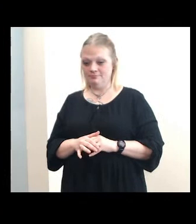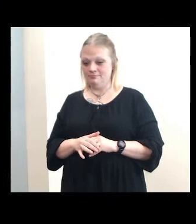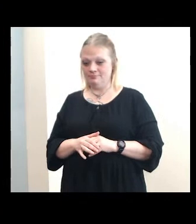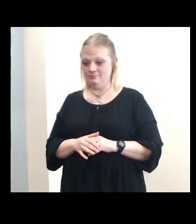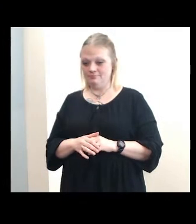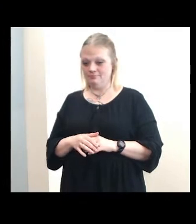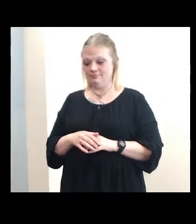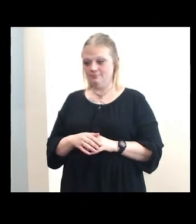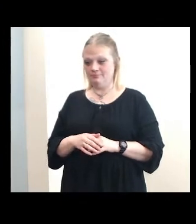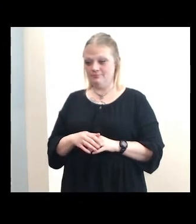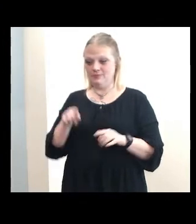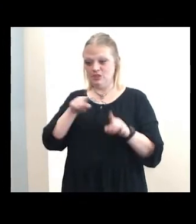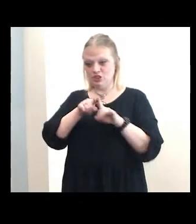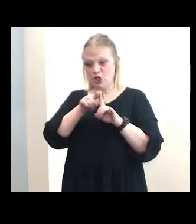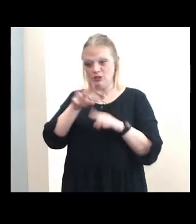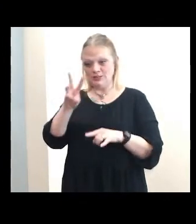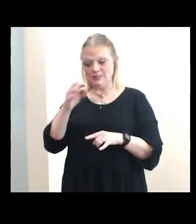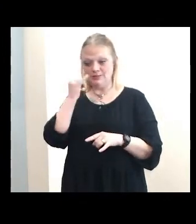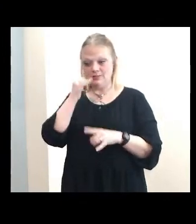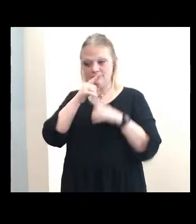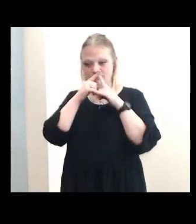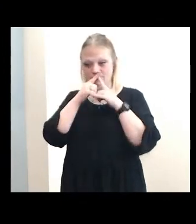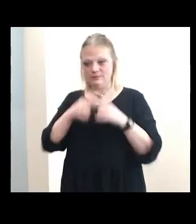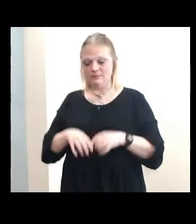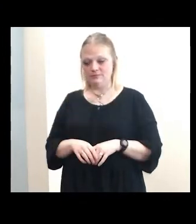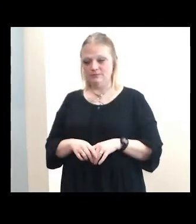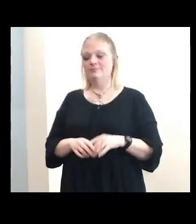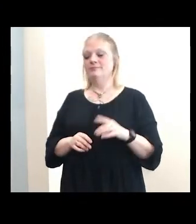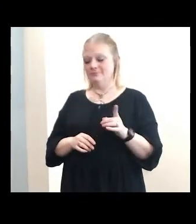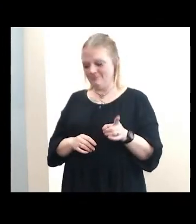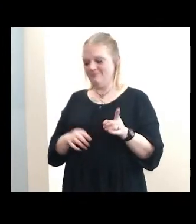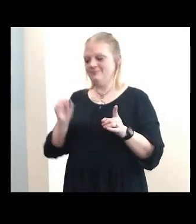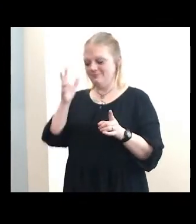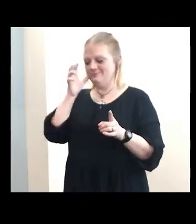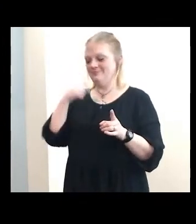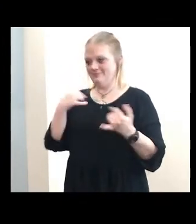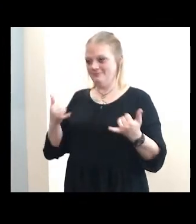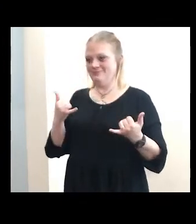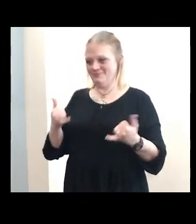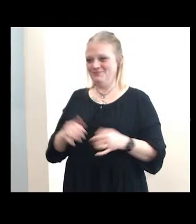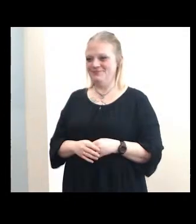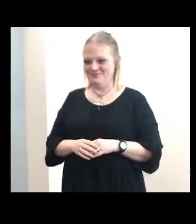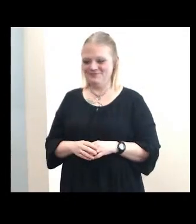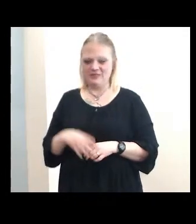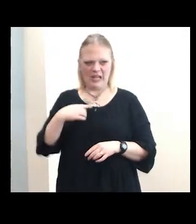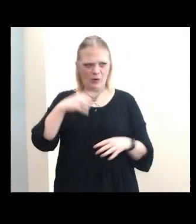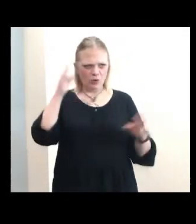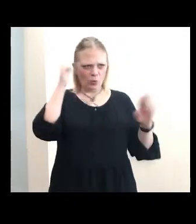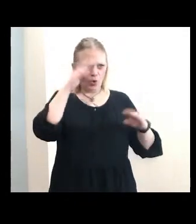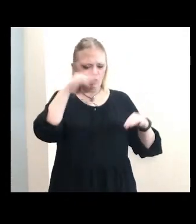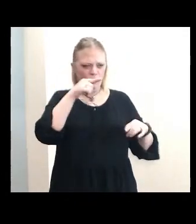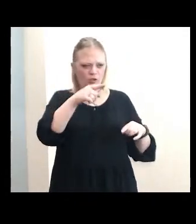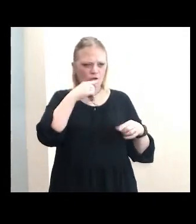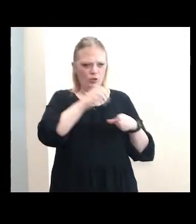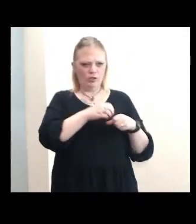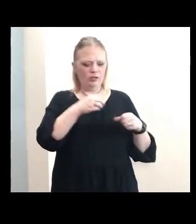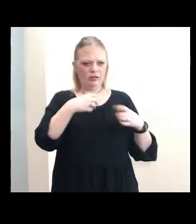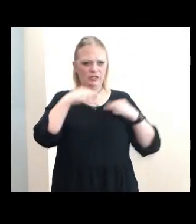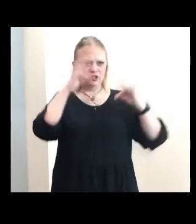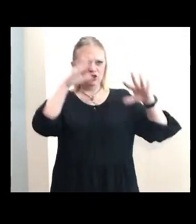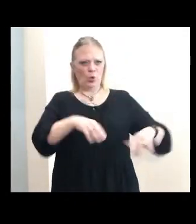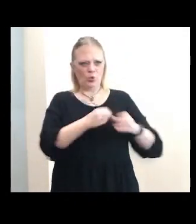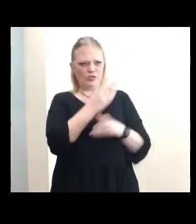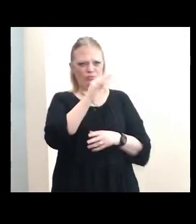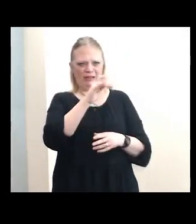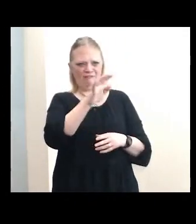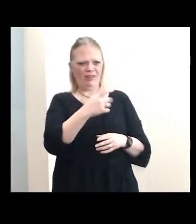Yeah, *6 your phone if you're muted. Mark, can you hear you now? Can you hear me now? Yes, I was worried you were in a snowbank in Springville. I